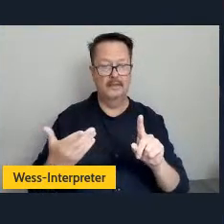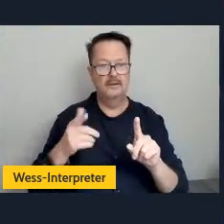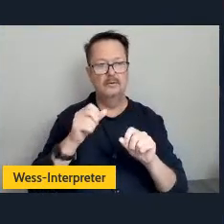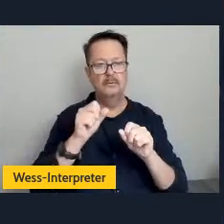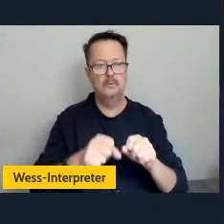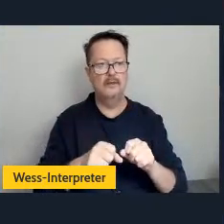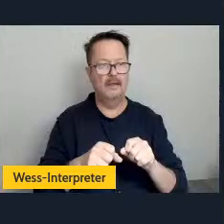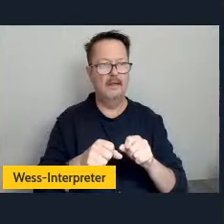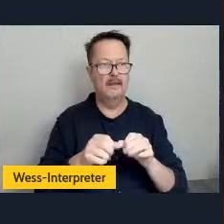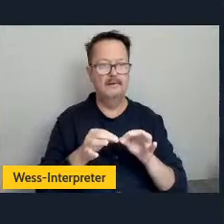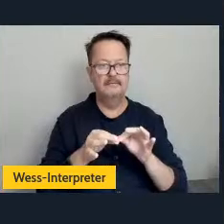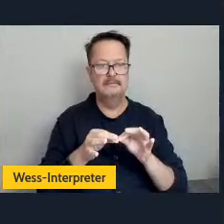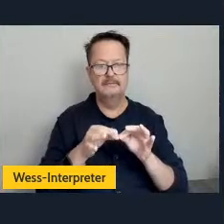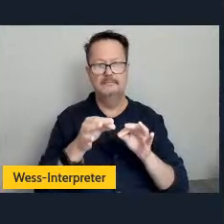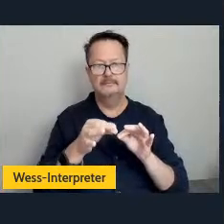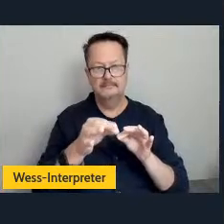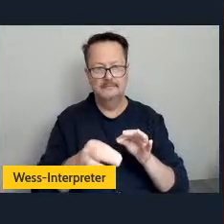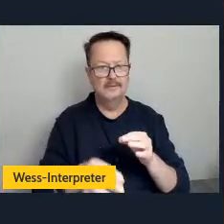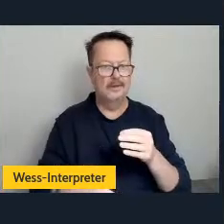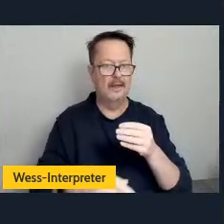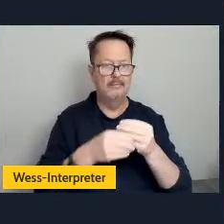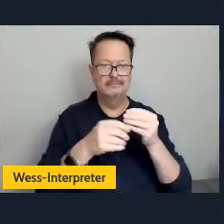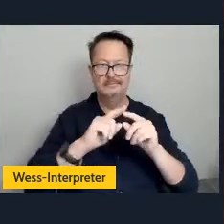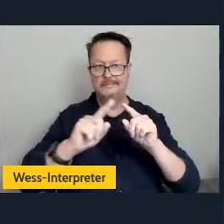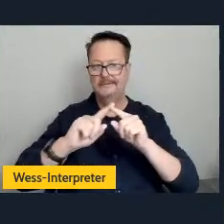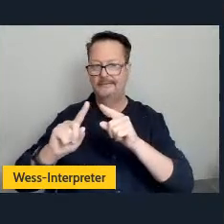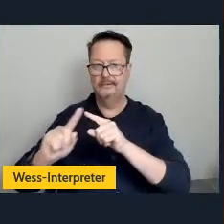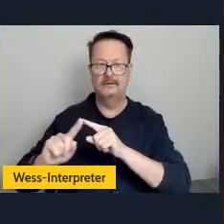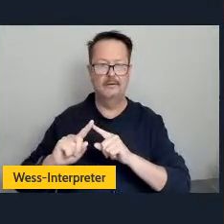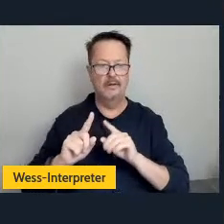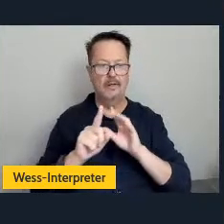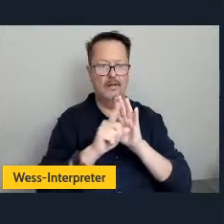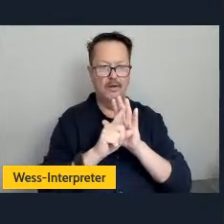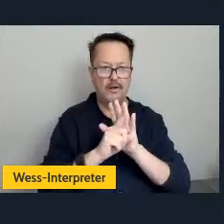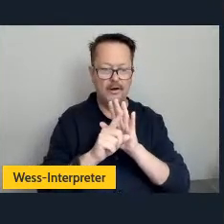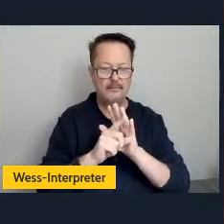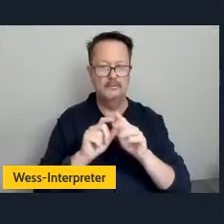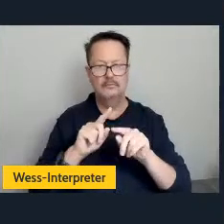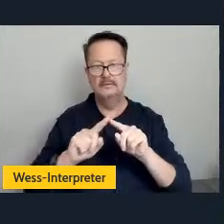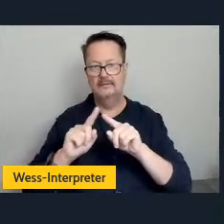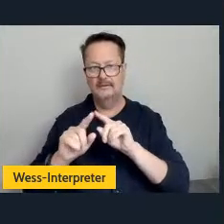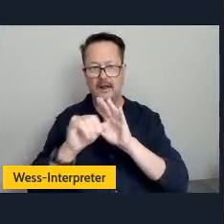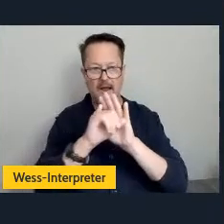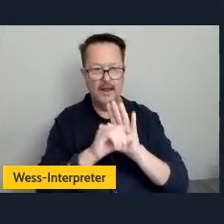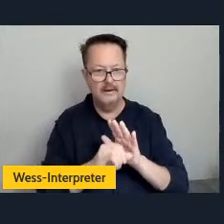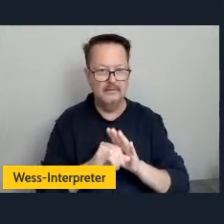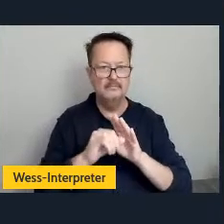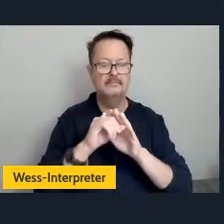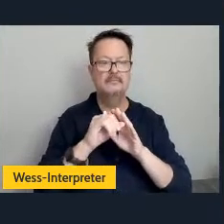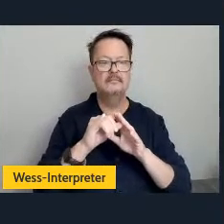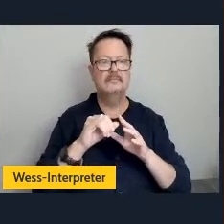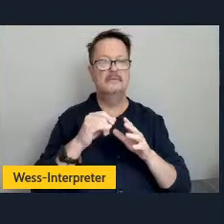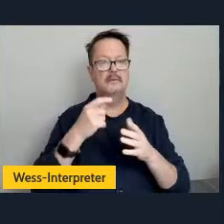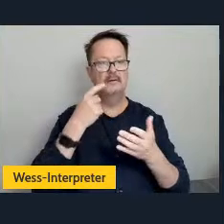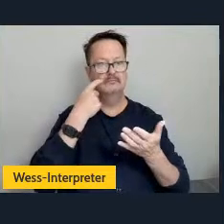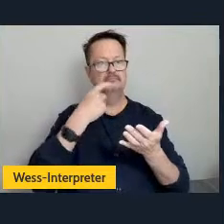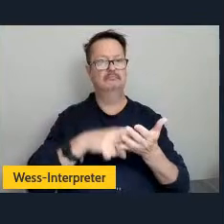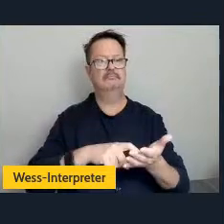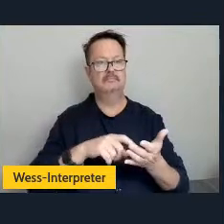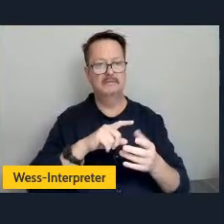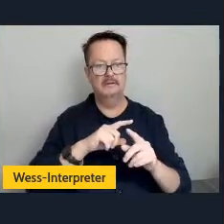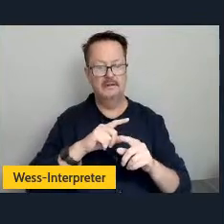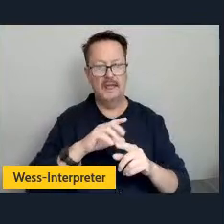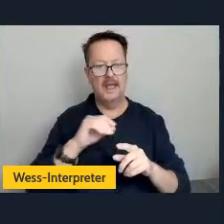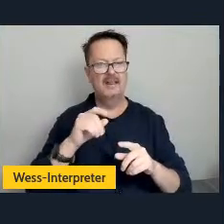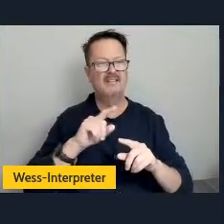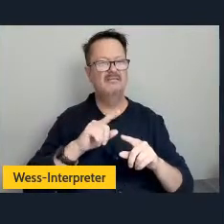extend this by multiple alarms with different identifiers and different thresholds. And of course, there's like multiple types of